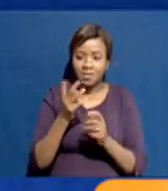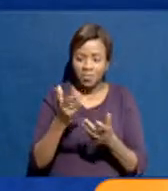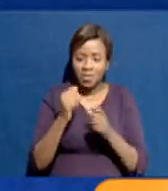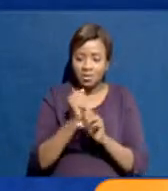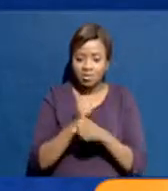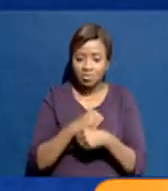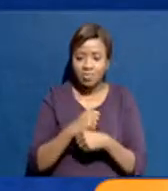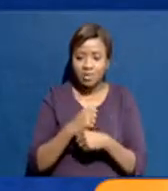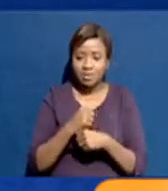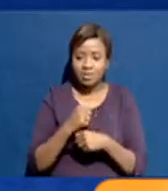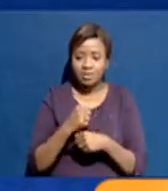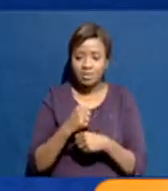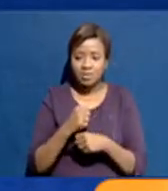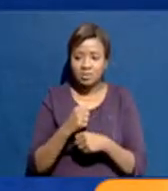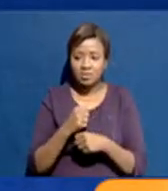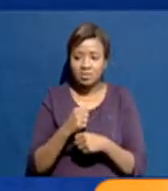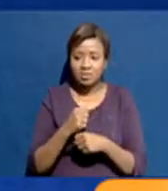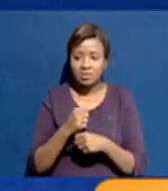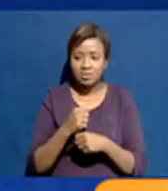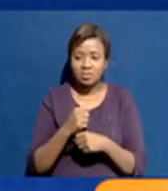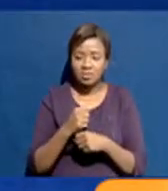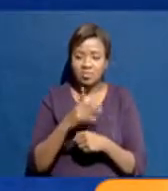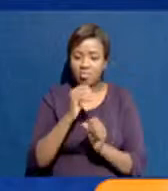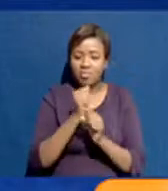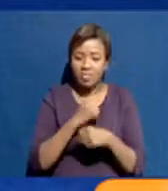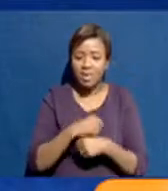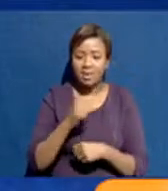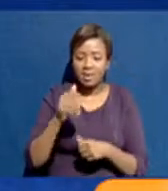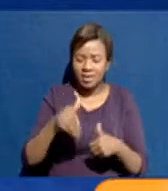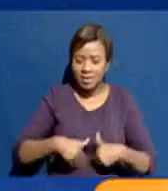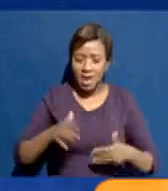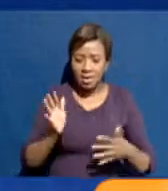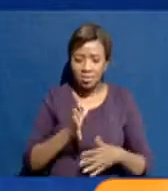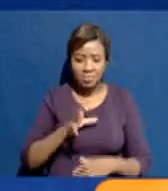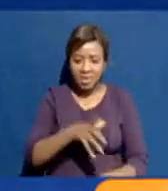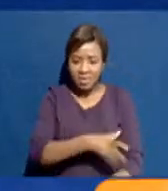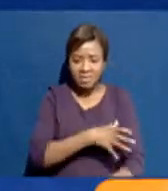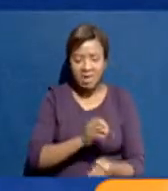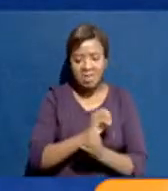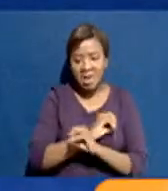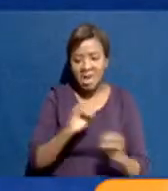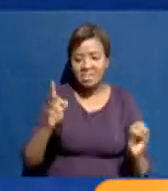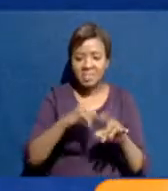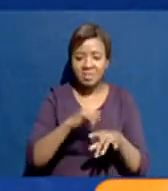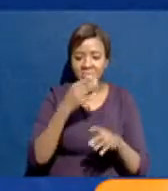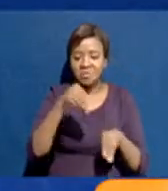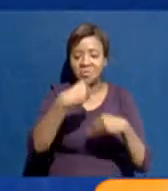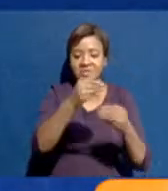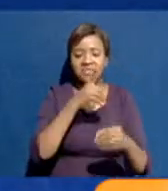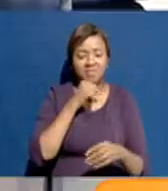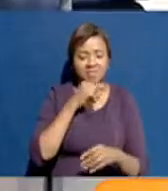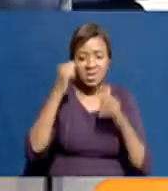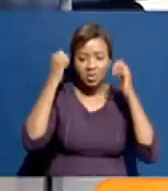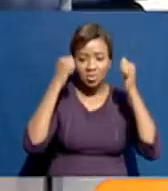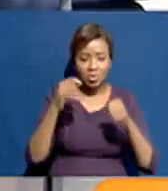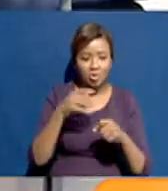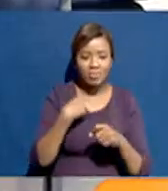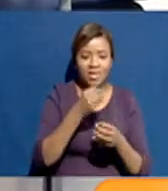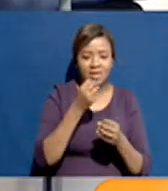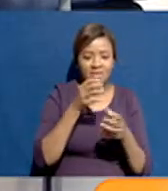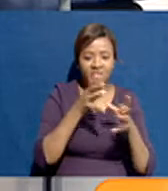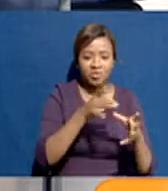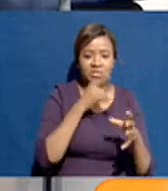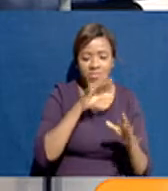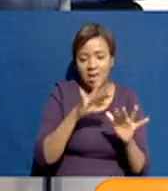for example, to be precise, less powerful or very powerless when negotiating sex. So the stigma around